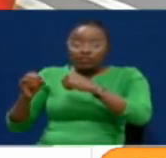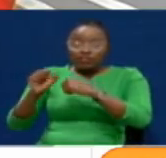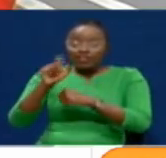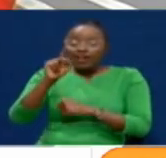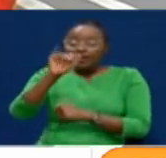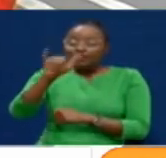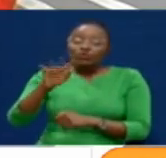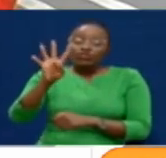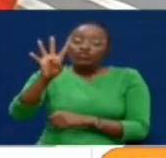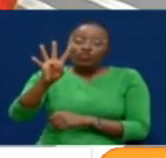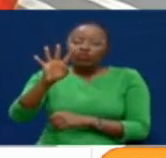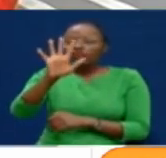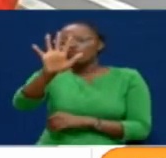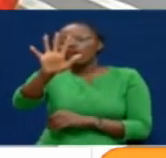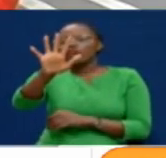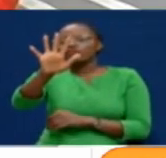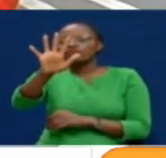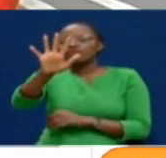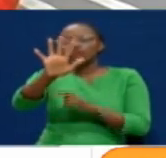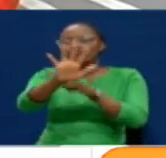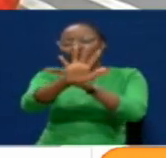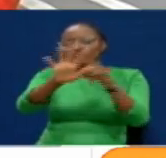4. 5.